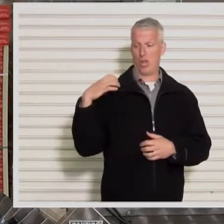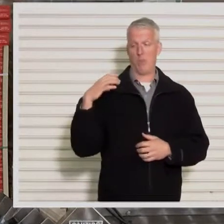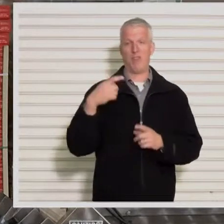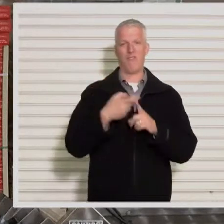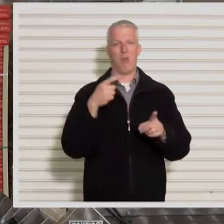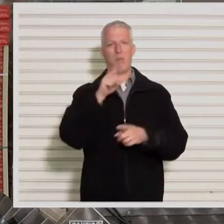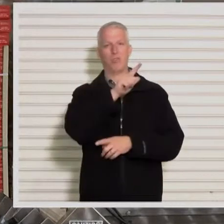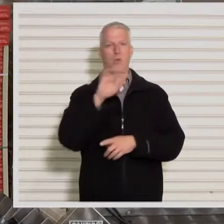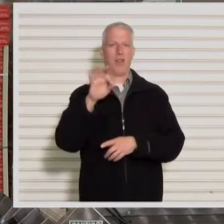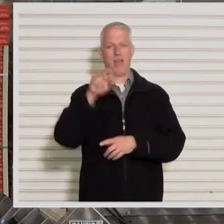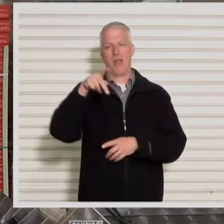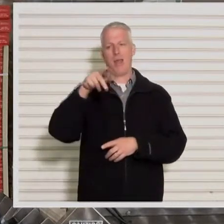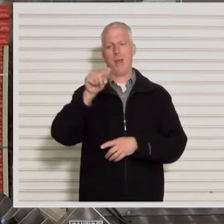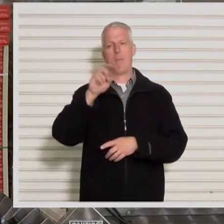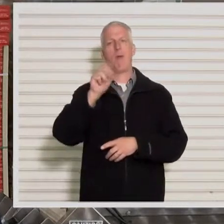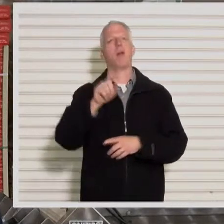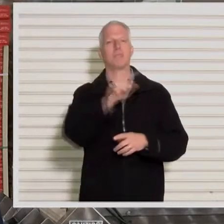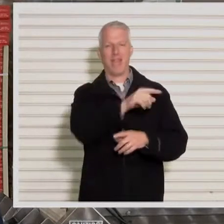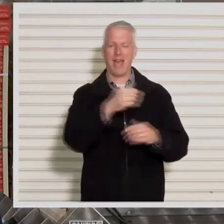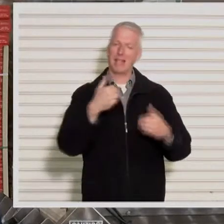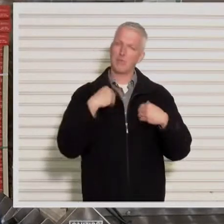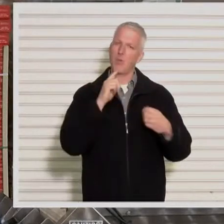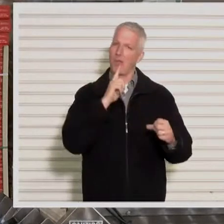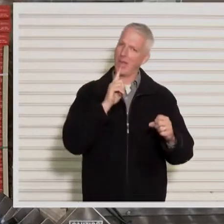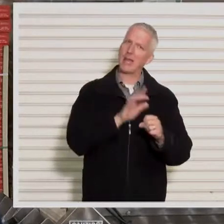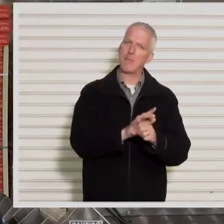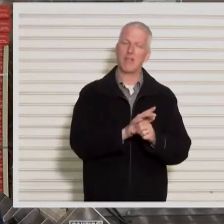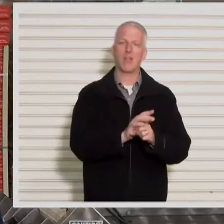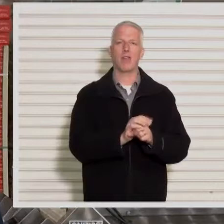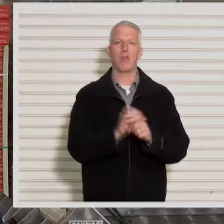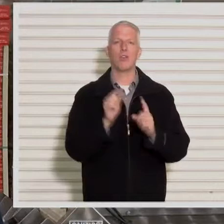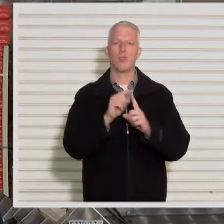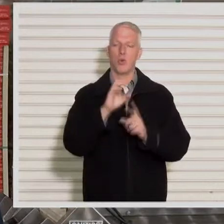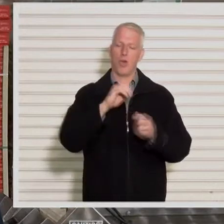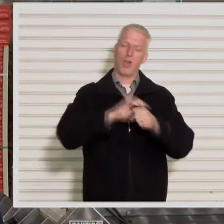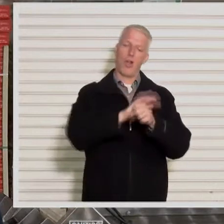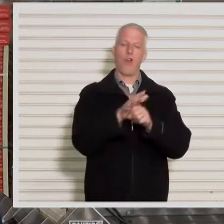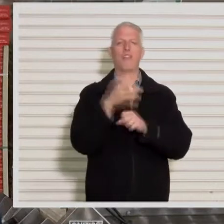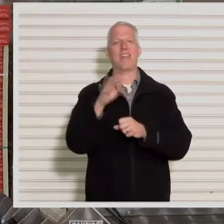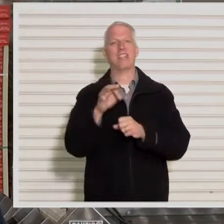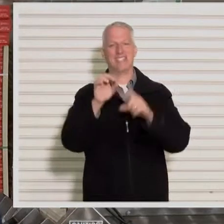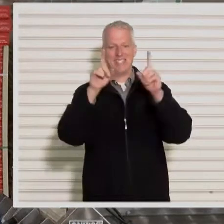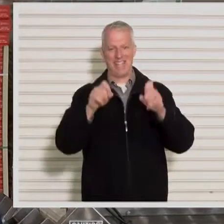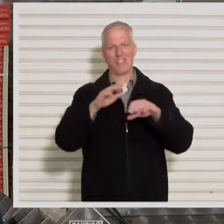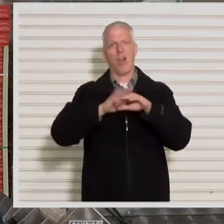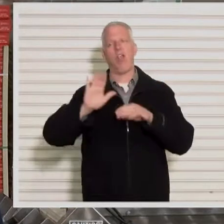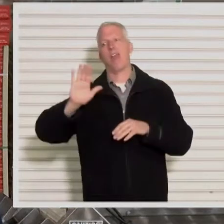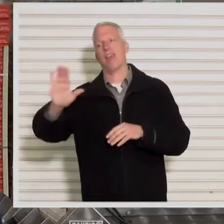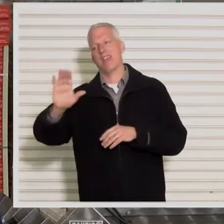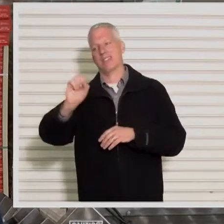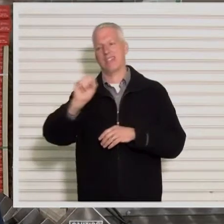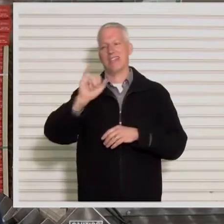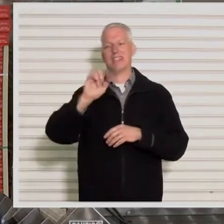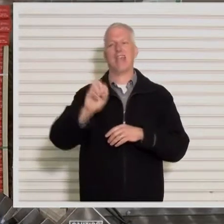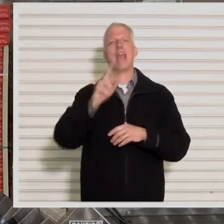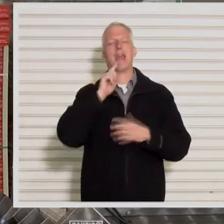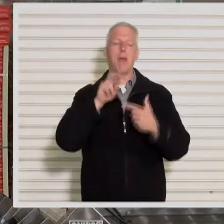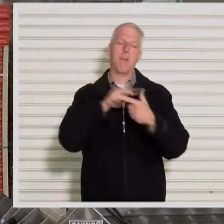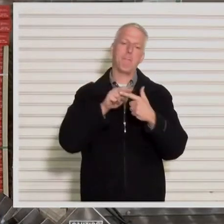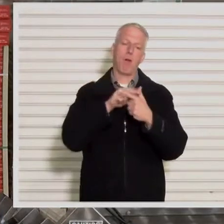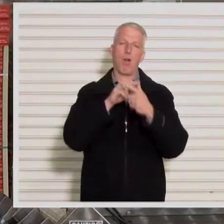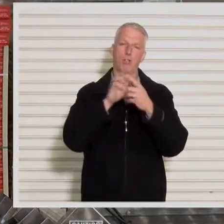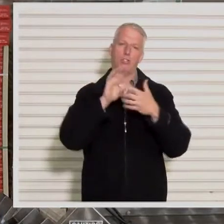one has been committed to COVID-19 testing on his site in partnership with the county,